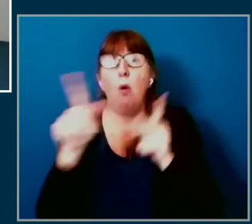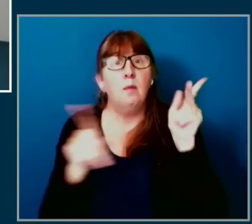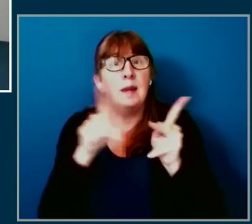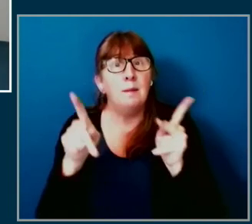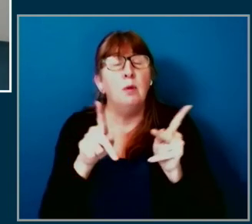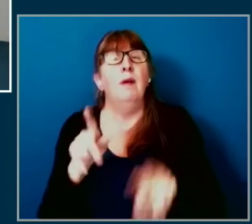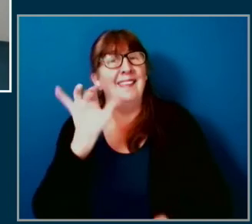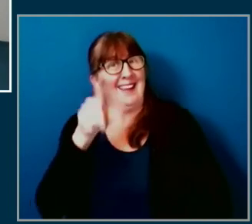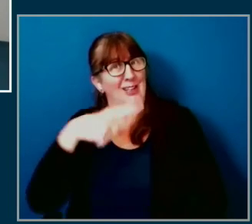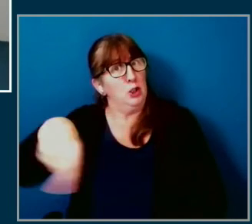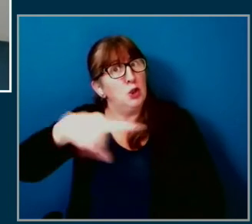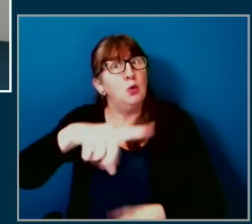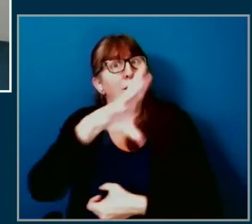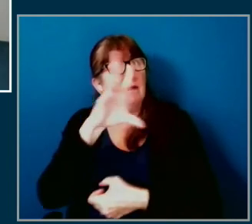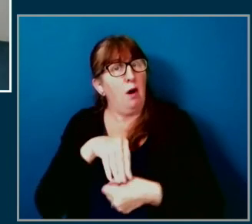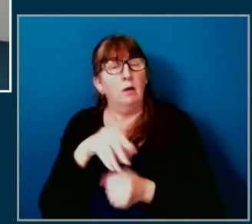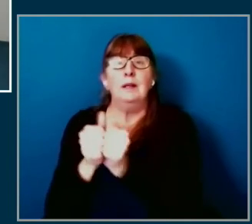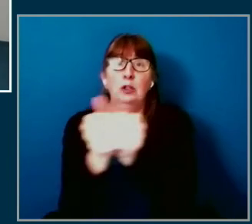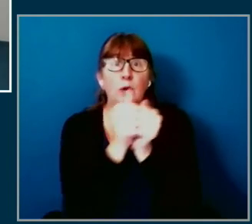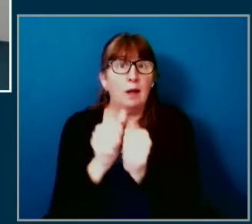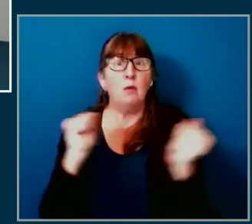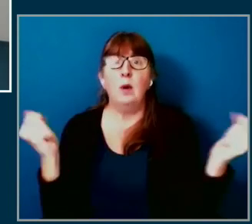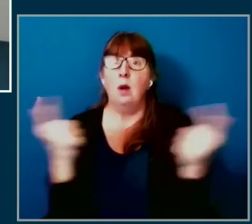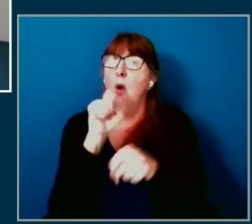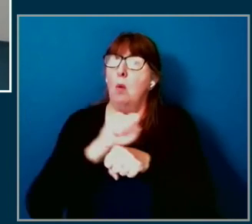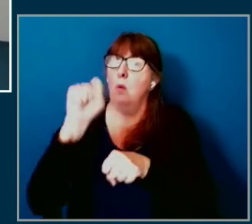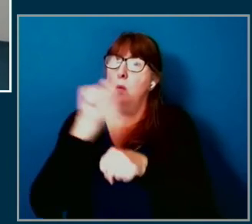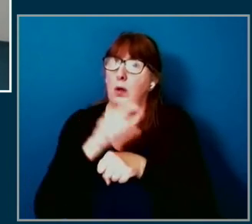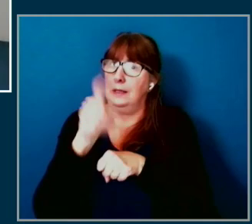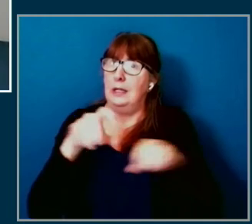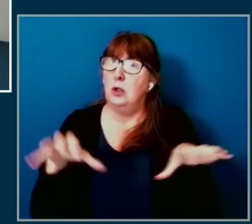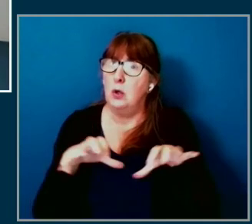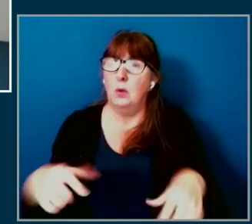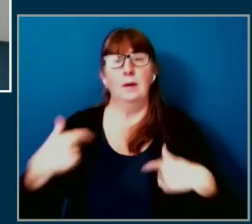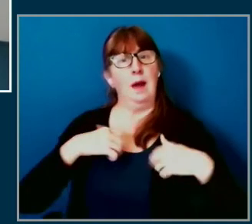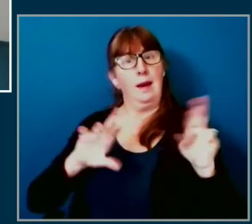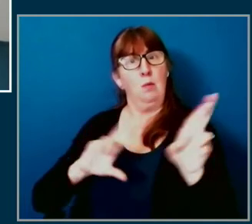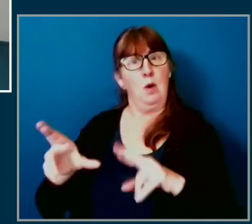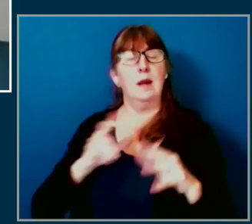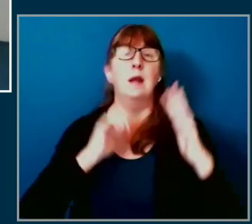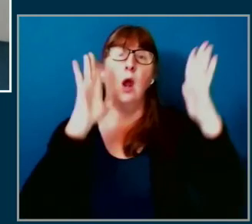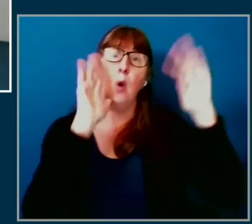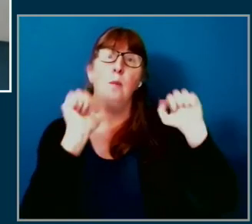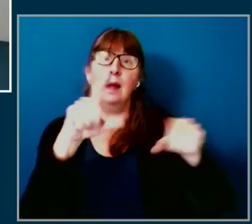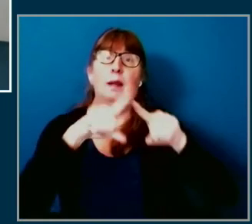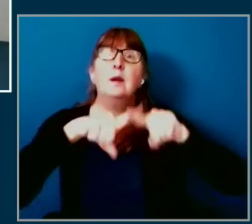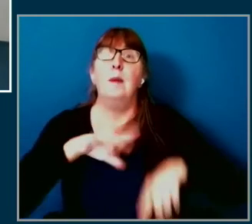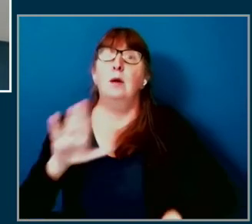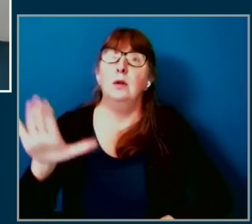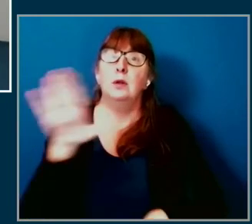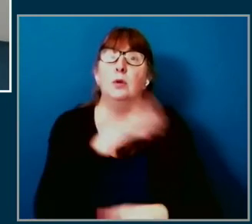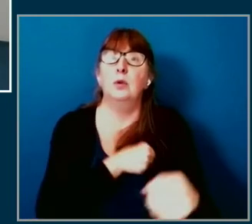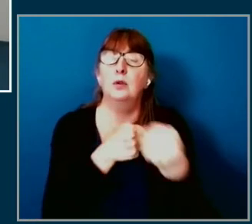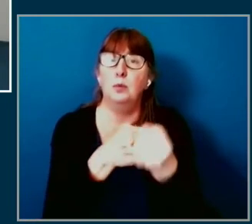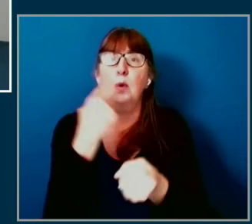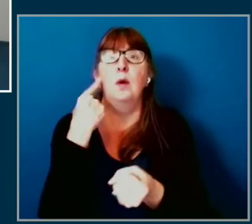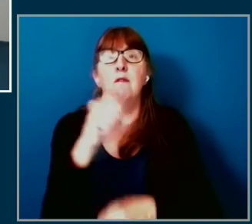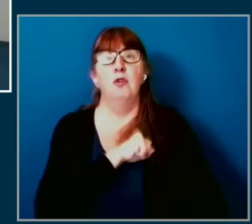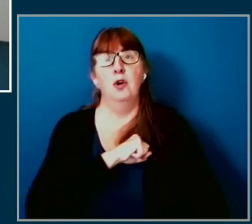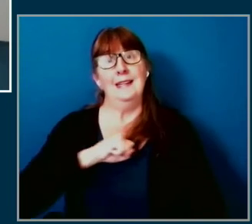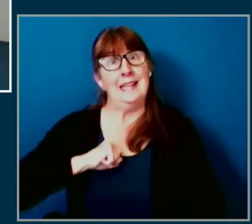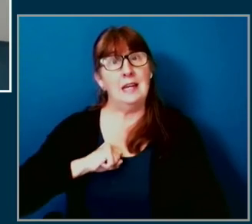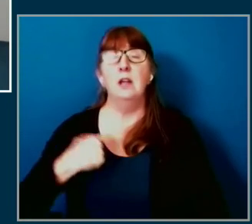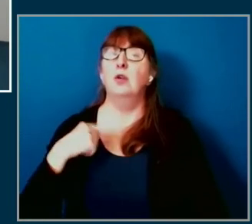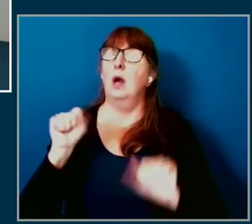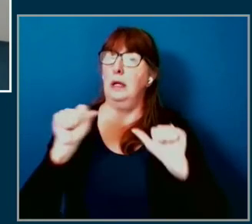we do have a lot of work to do. And I'm ready. I hope that I can count on your support for Senate so that I can